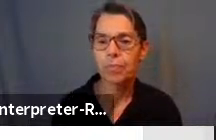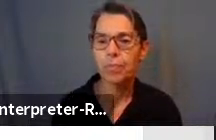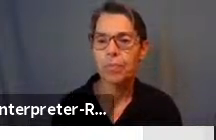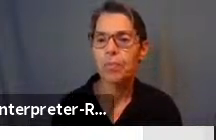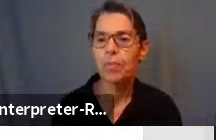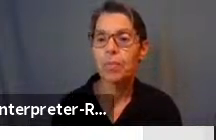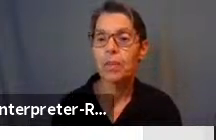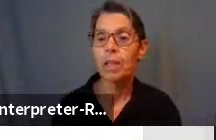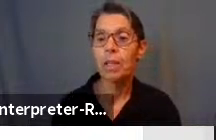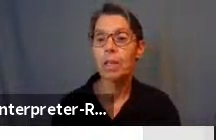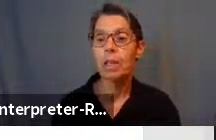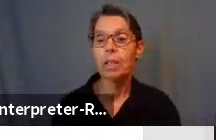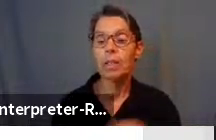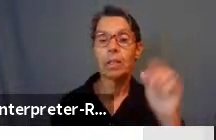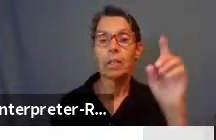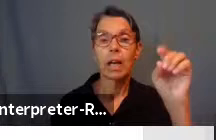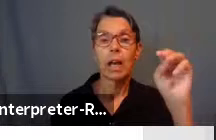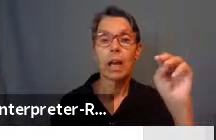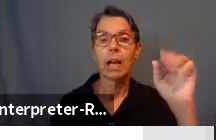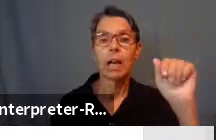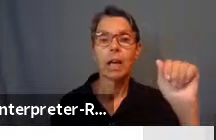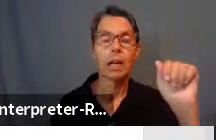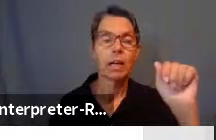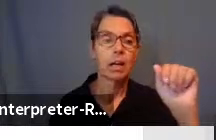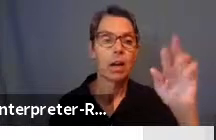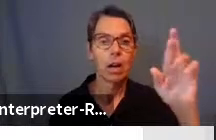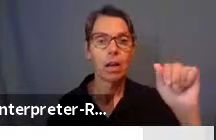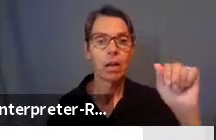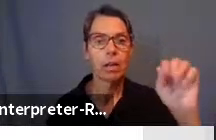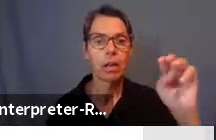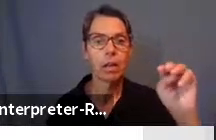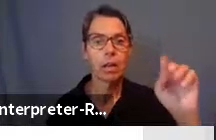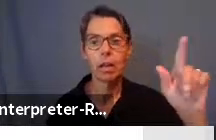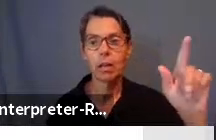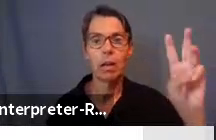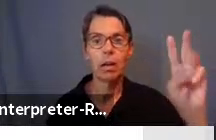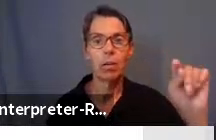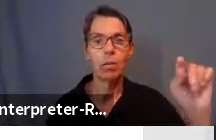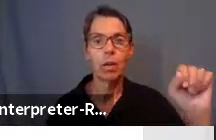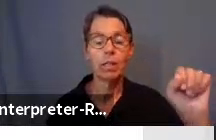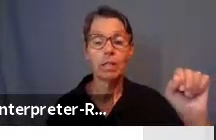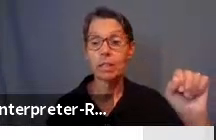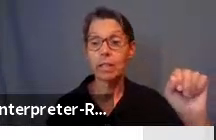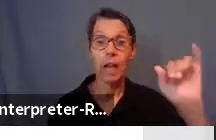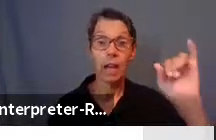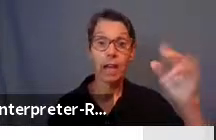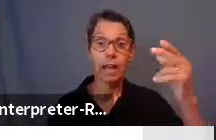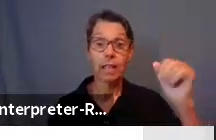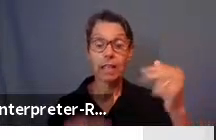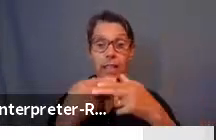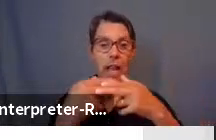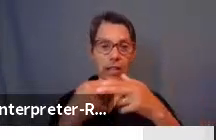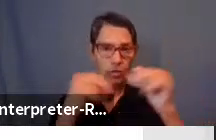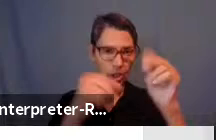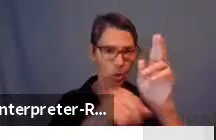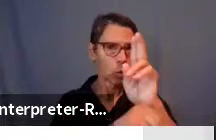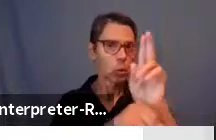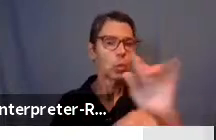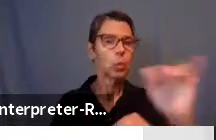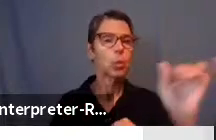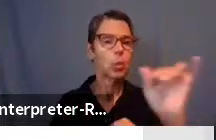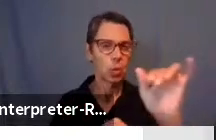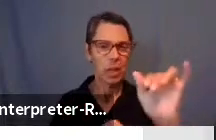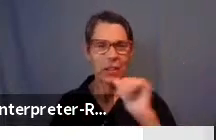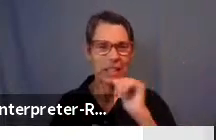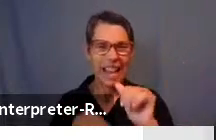the Indian Health Services slides are fine to be sent out as well. I mean, they were very, very minimal. We're always glad to provide more or any kind of guidance or information that anybody